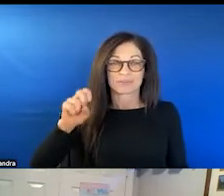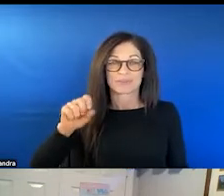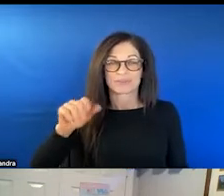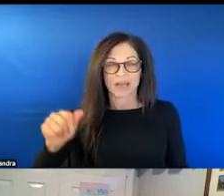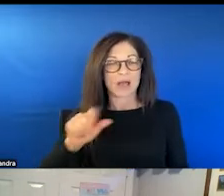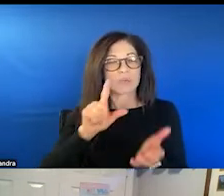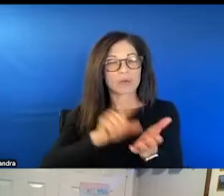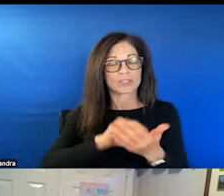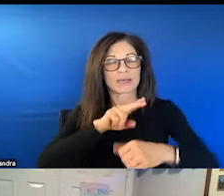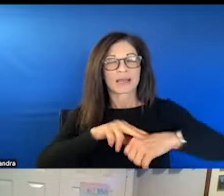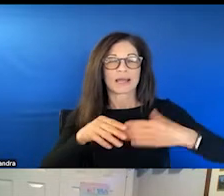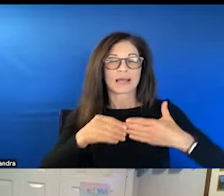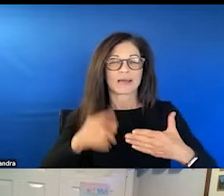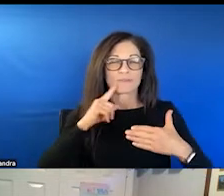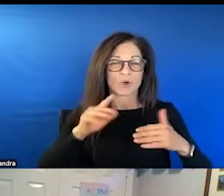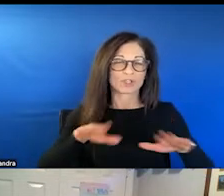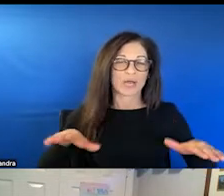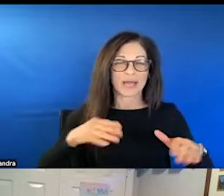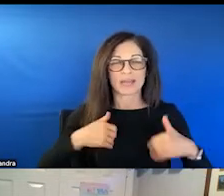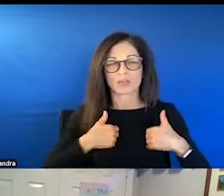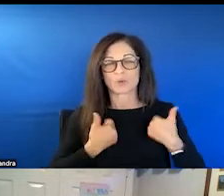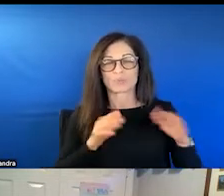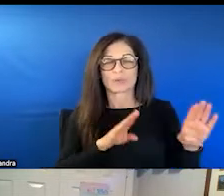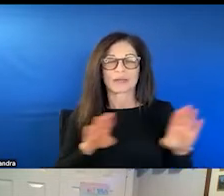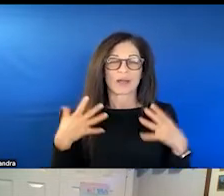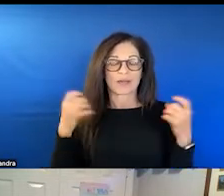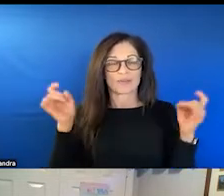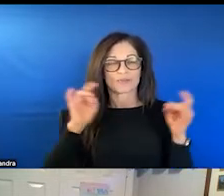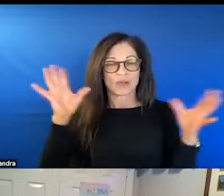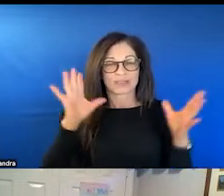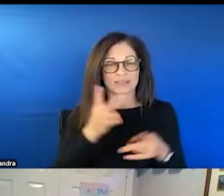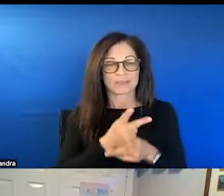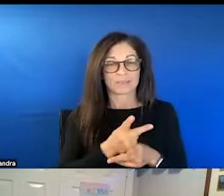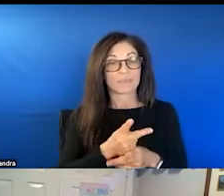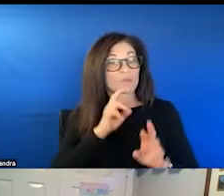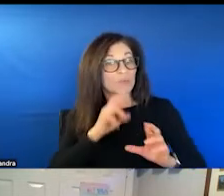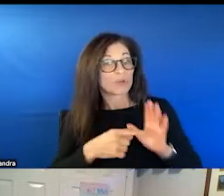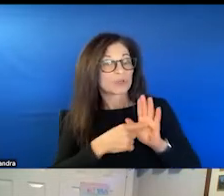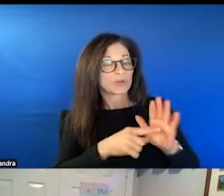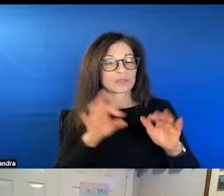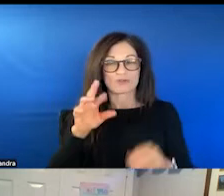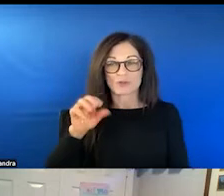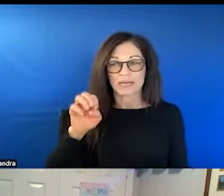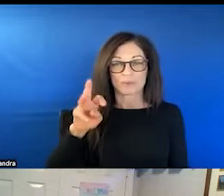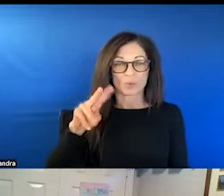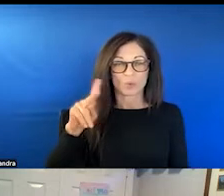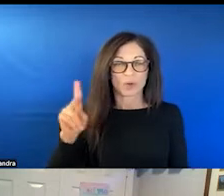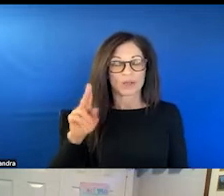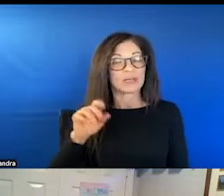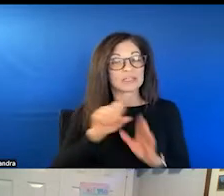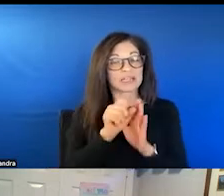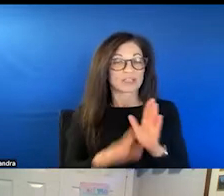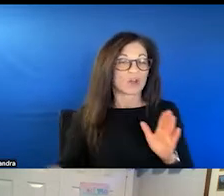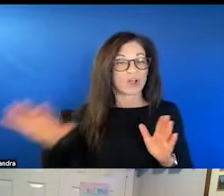Behavioral Crisis Care. The report describes a framework that states and localities across America can consider as